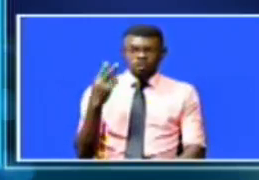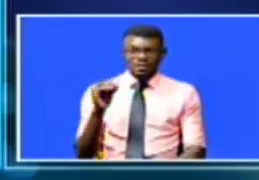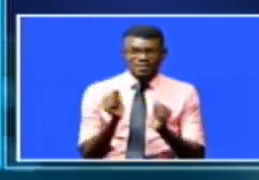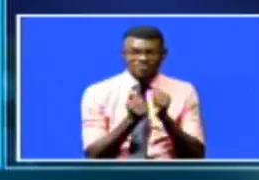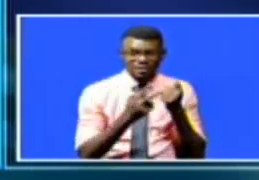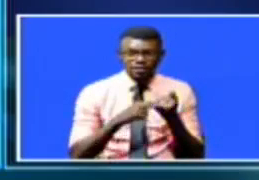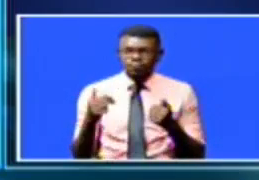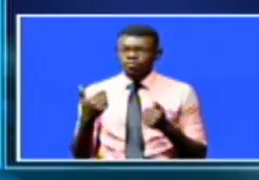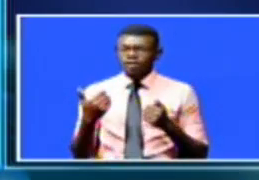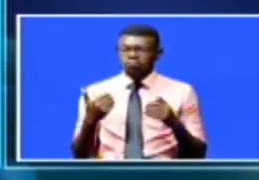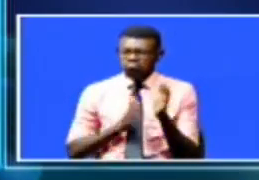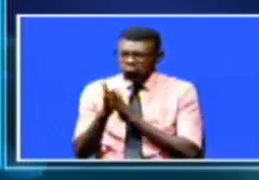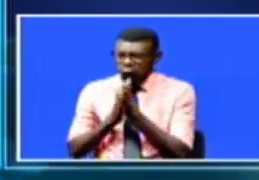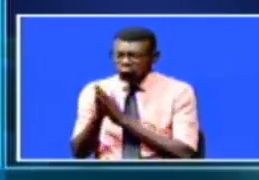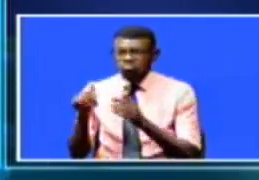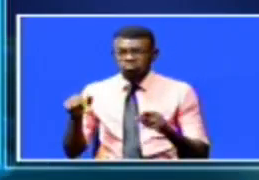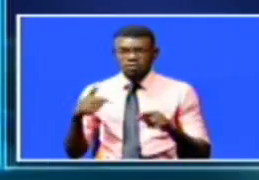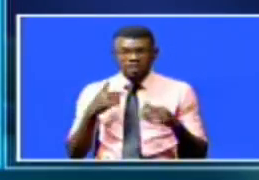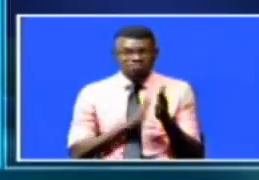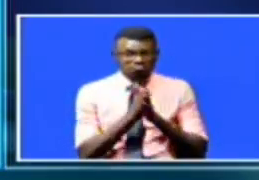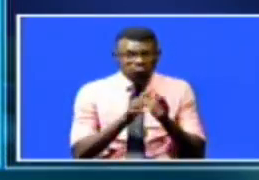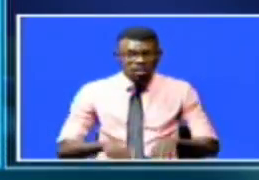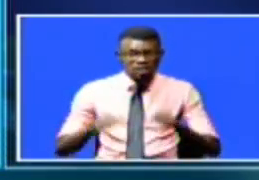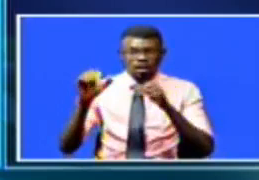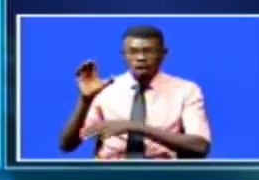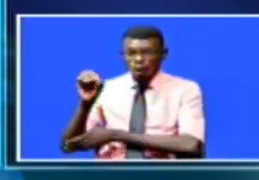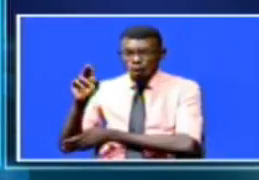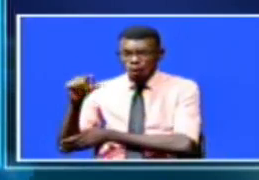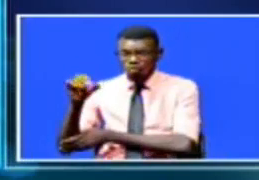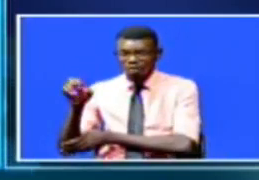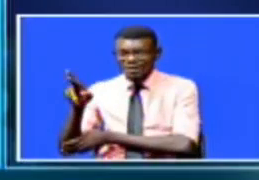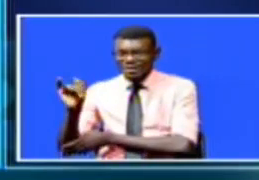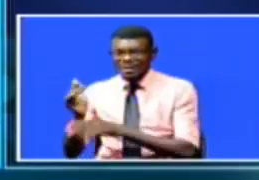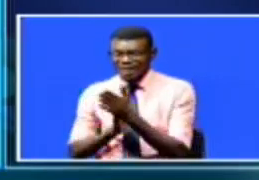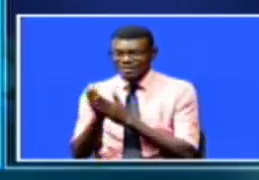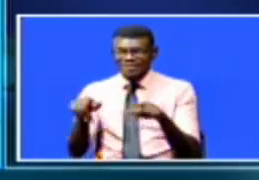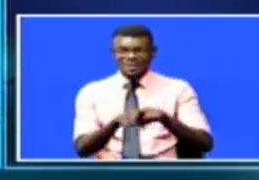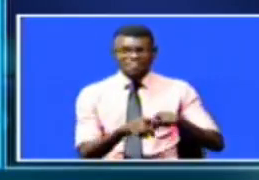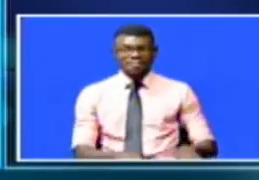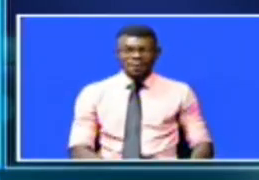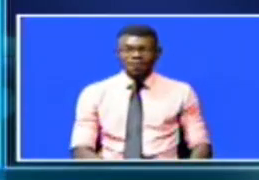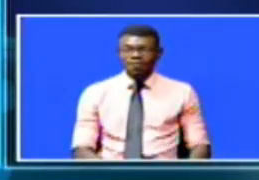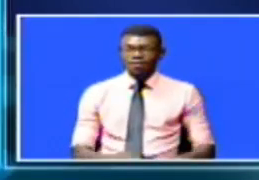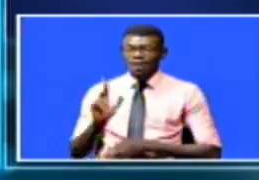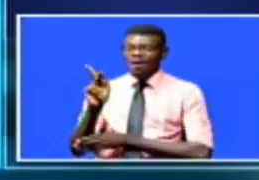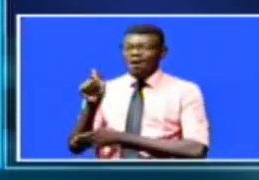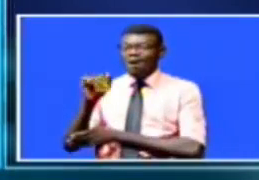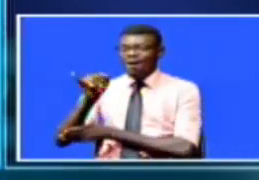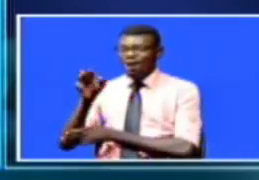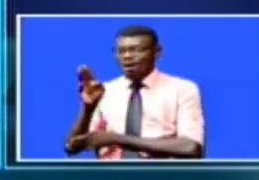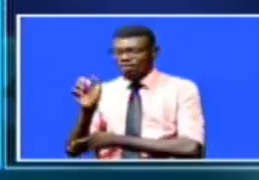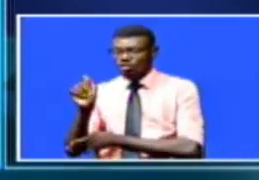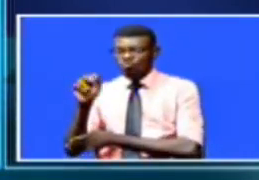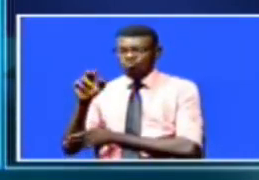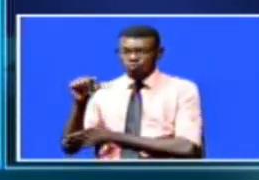interest. I had an interest in becoming chair. Senator Ongeri had an interest in becoming chair. And actually, Senator Kajwang had an interest in becoming